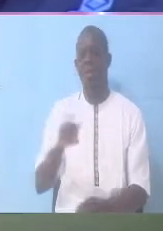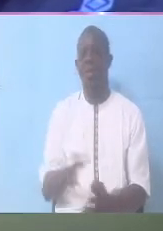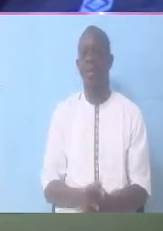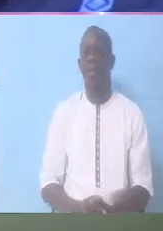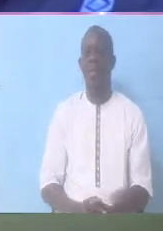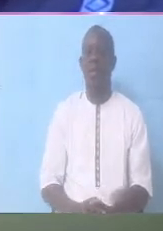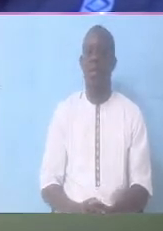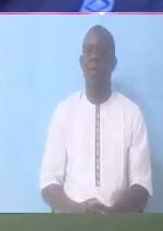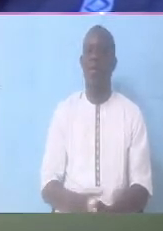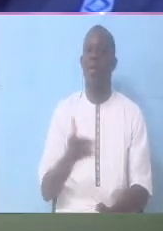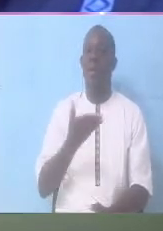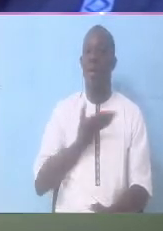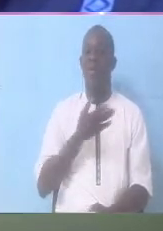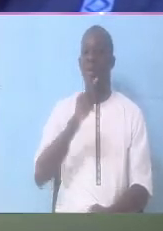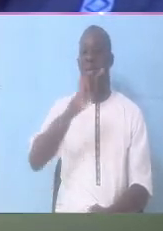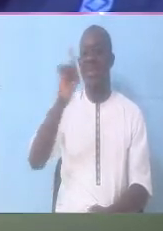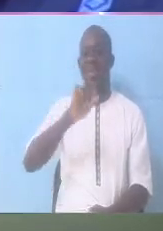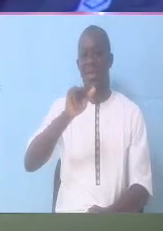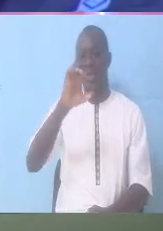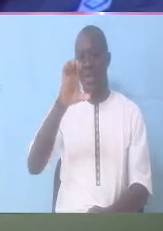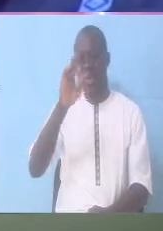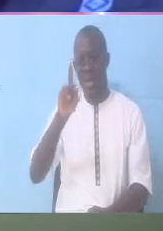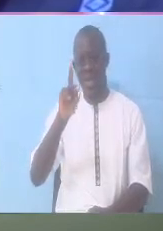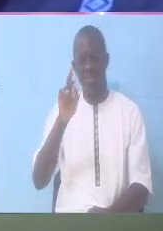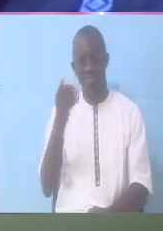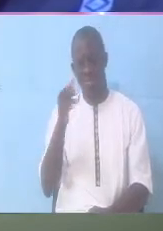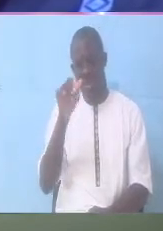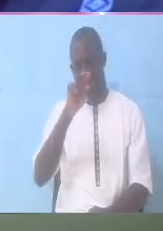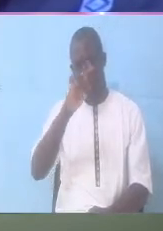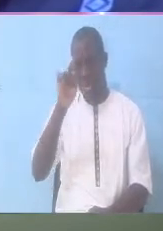Zak Zignu. Zak Zignu.